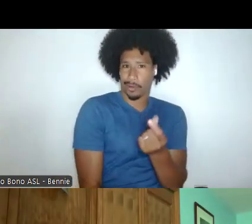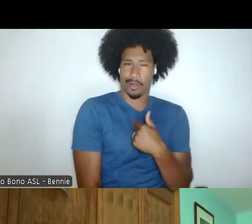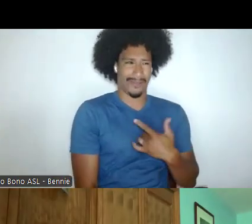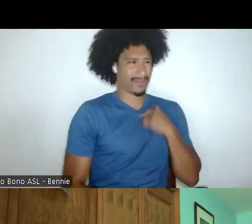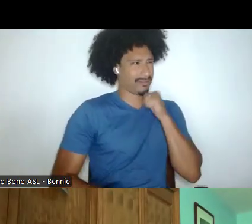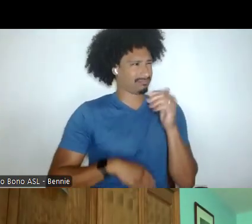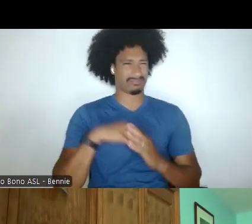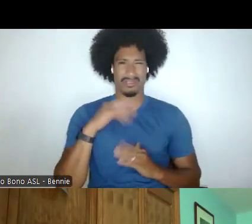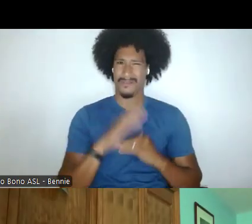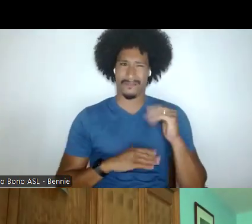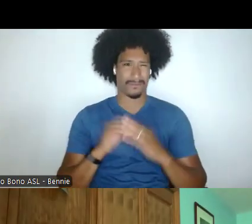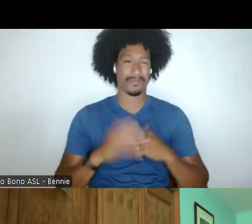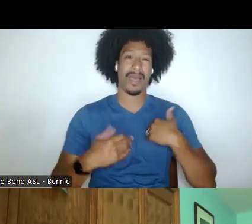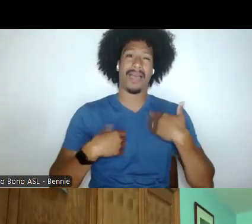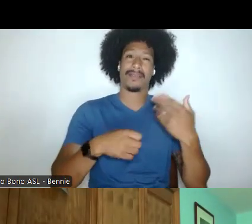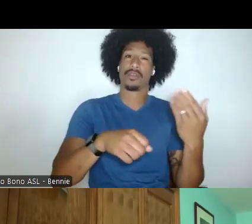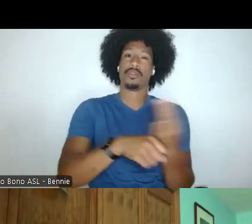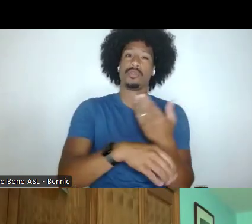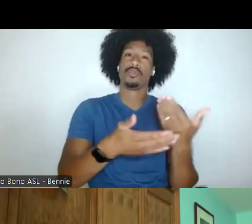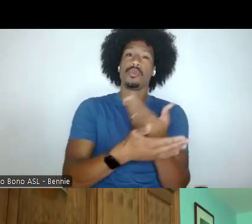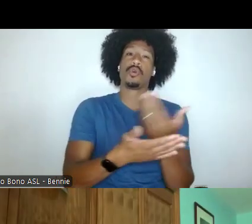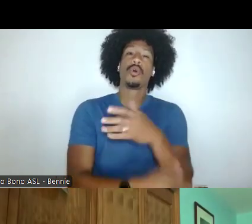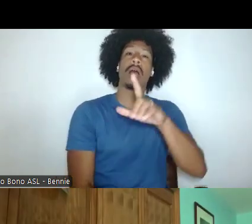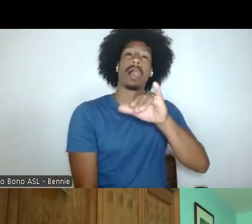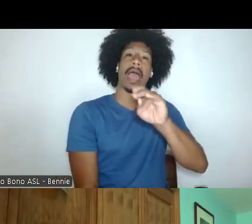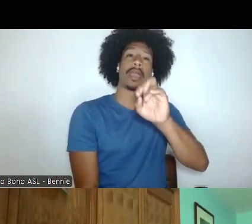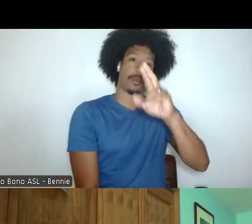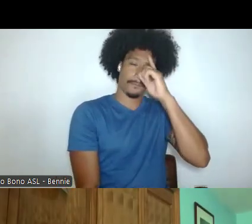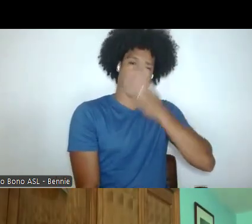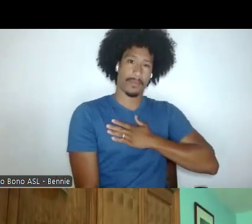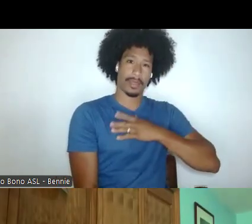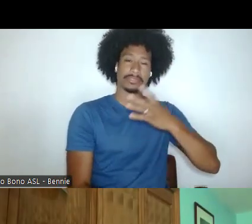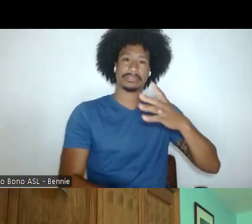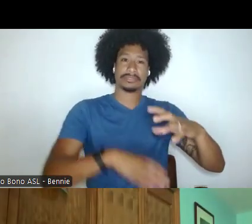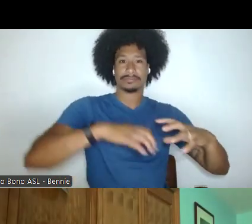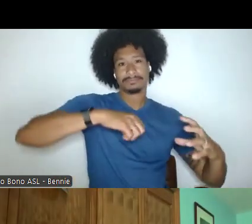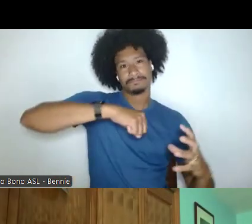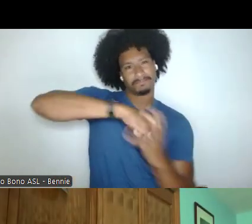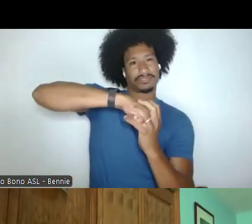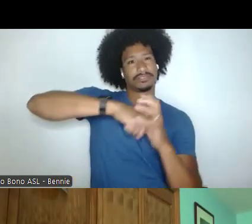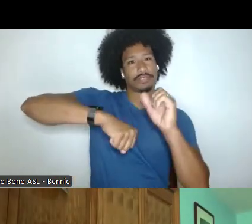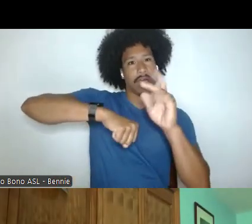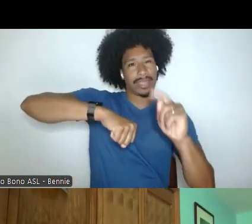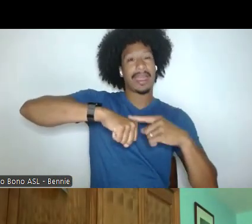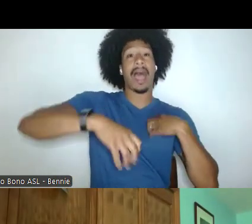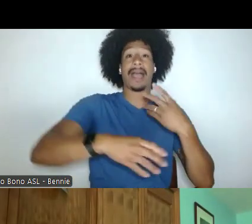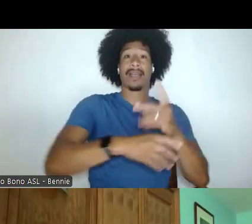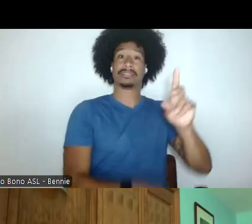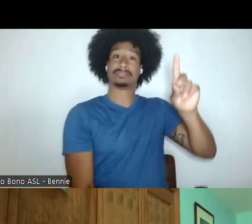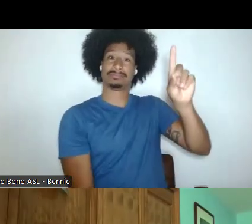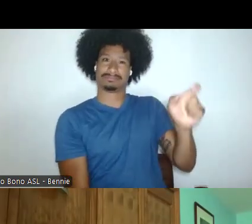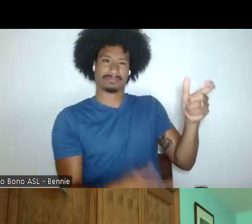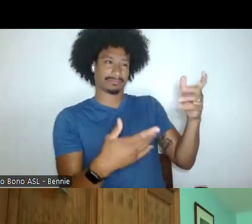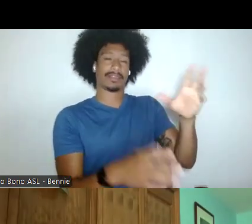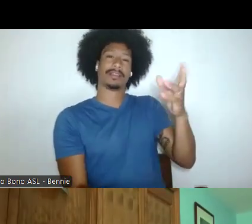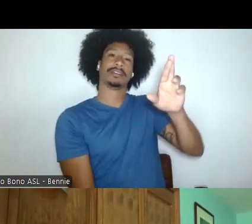new liner to my prosthetic socket made. I got the prescription. It was time. My other one had deformed a little bit, but it was